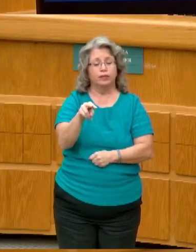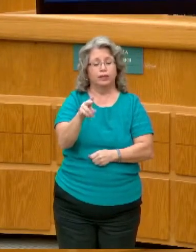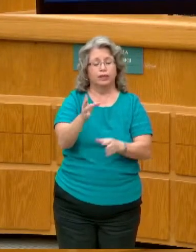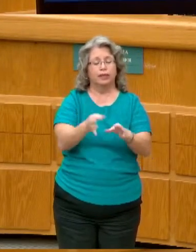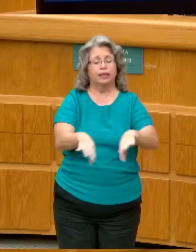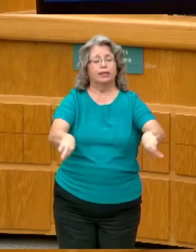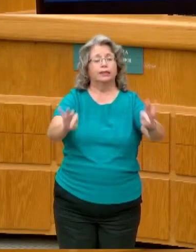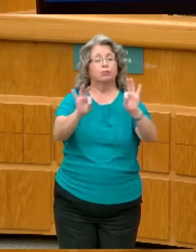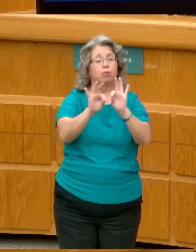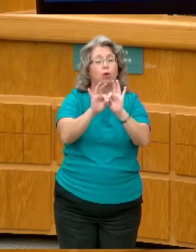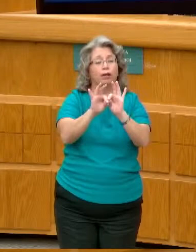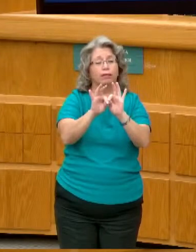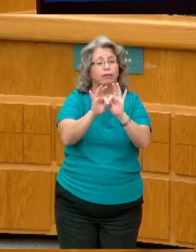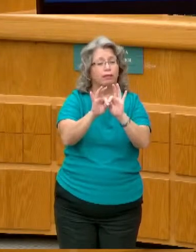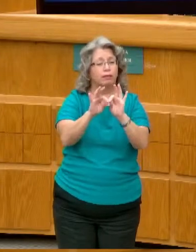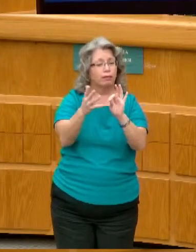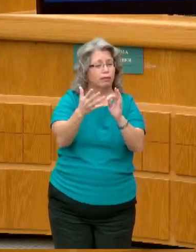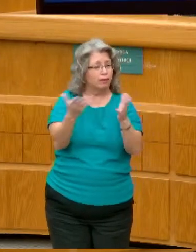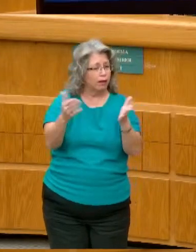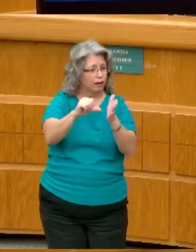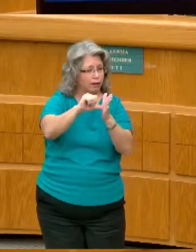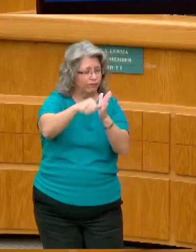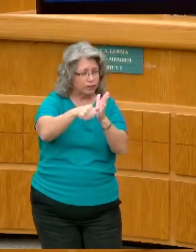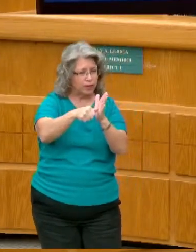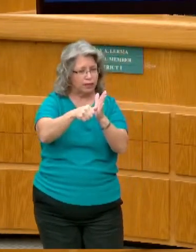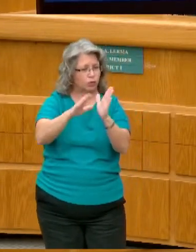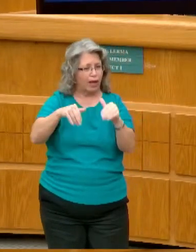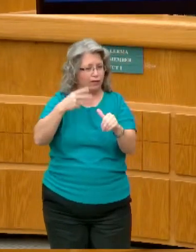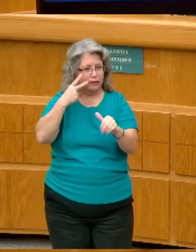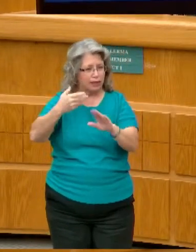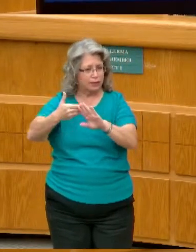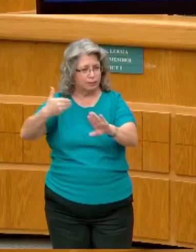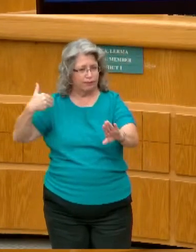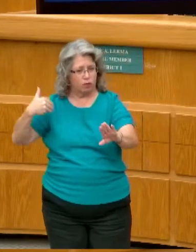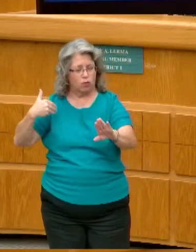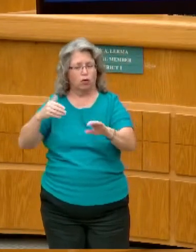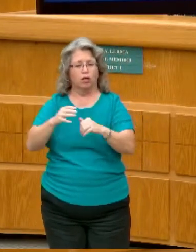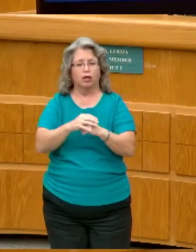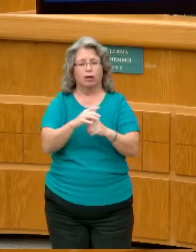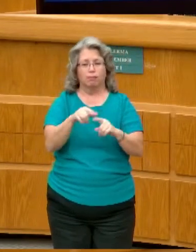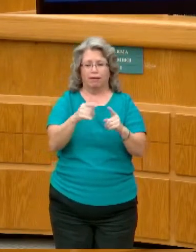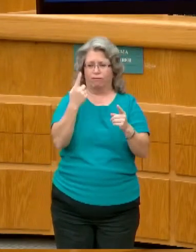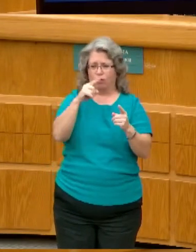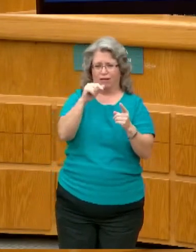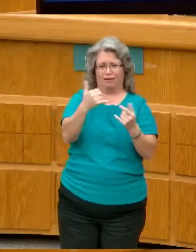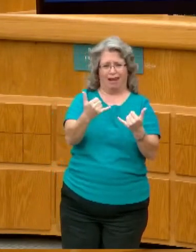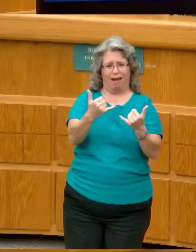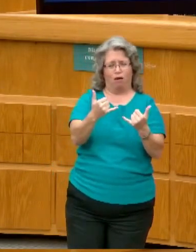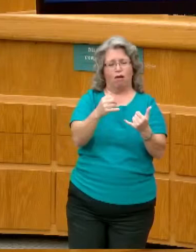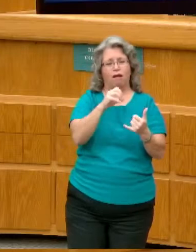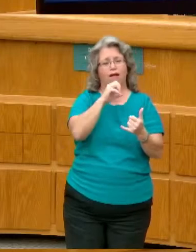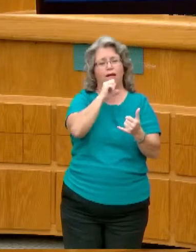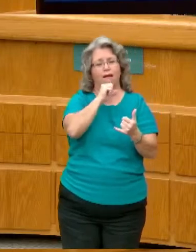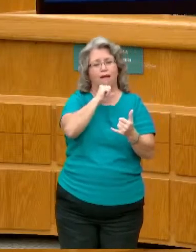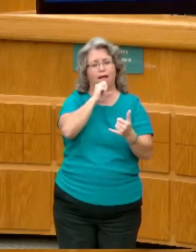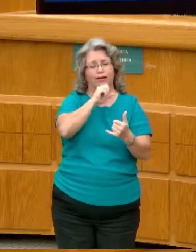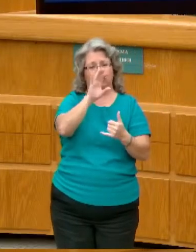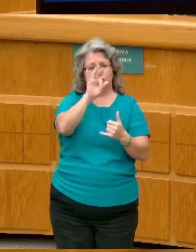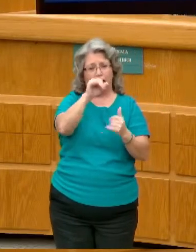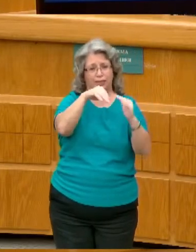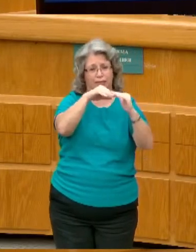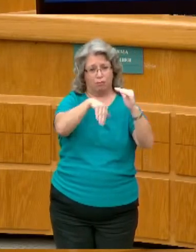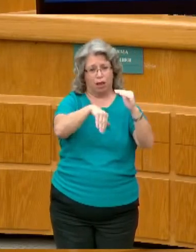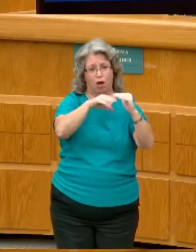really hadn't seen over the course of the pandemic, was that young age group, 19 years of age and younger.